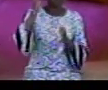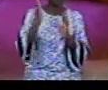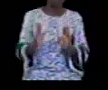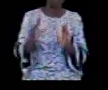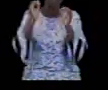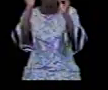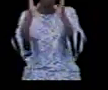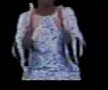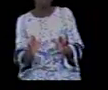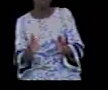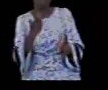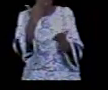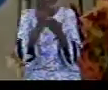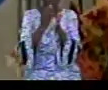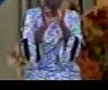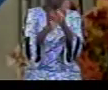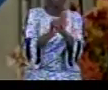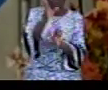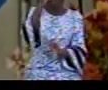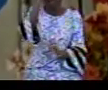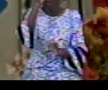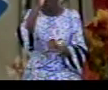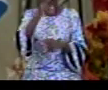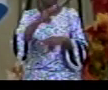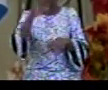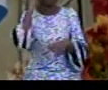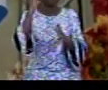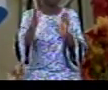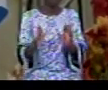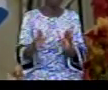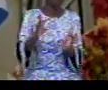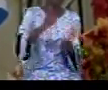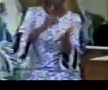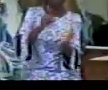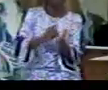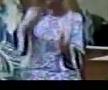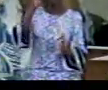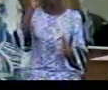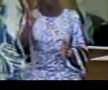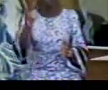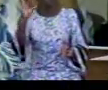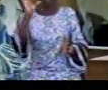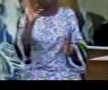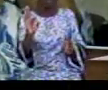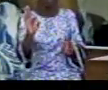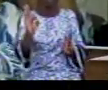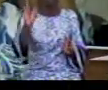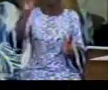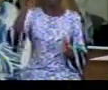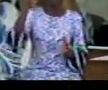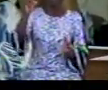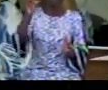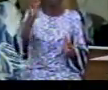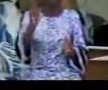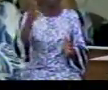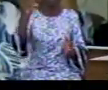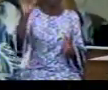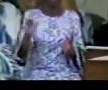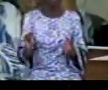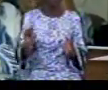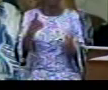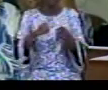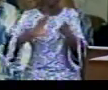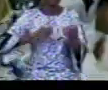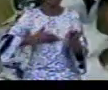father, Pastor Dr. W.F. Kumuyi to our state, the power state of